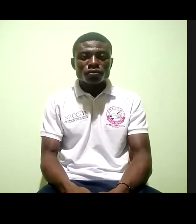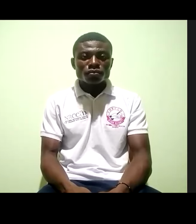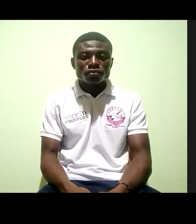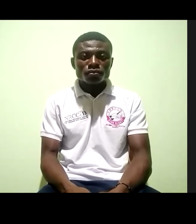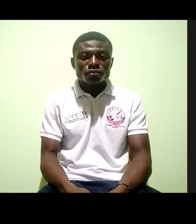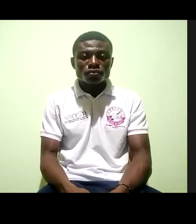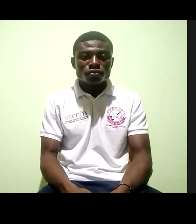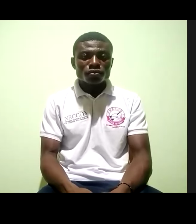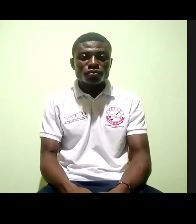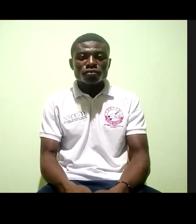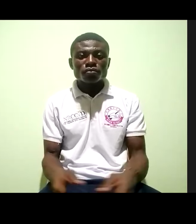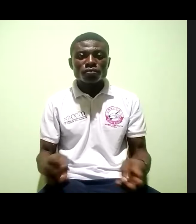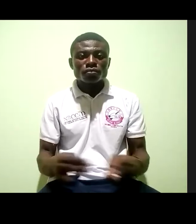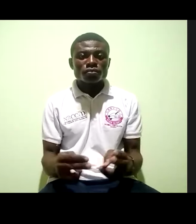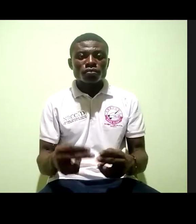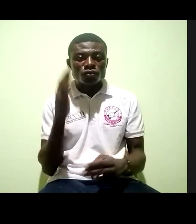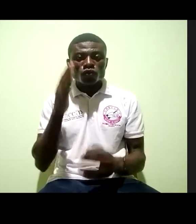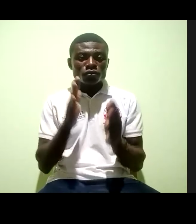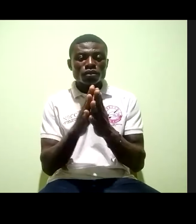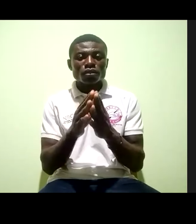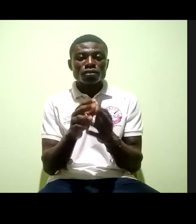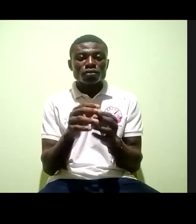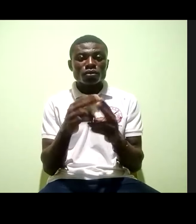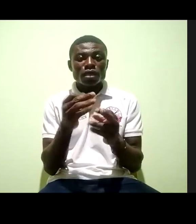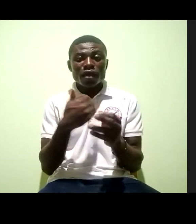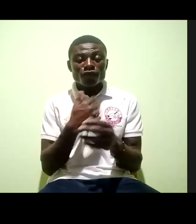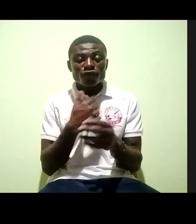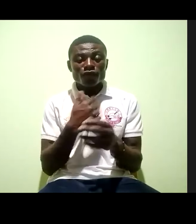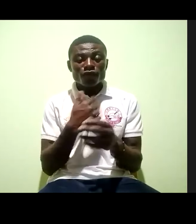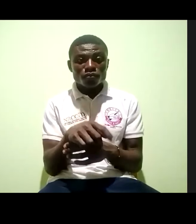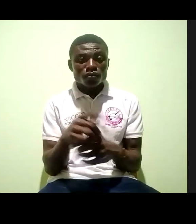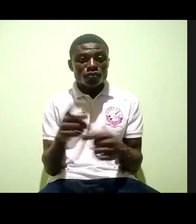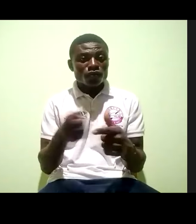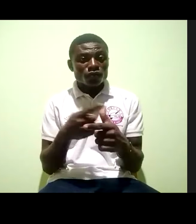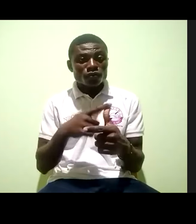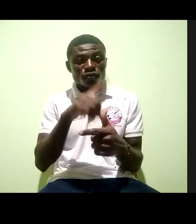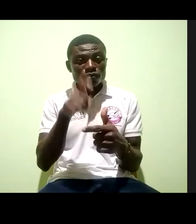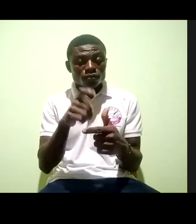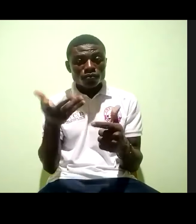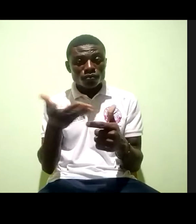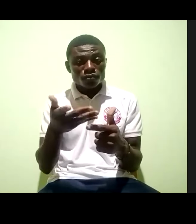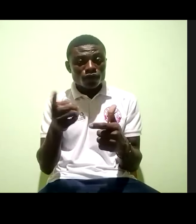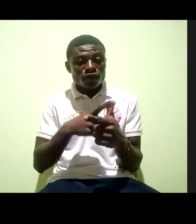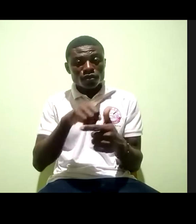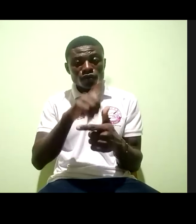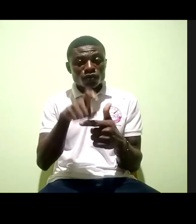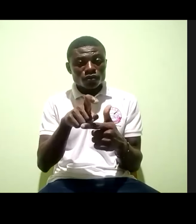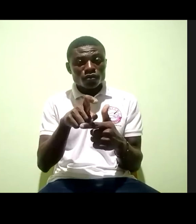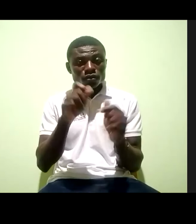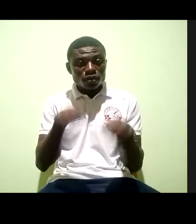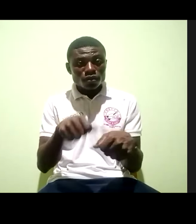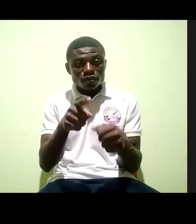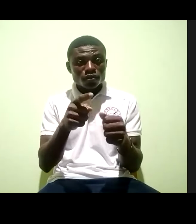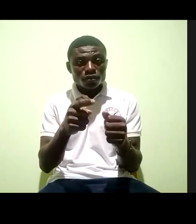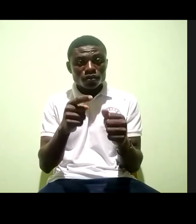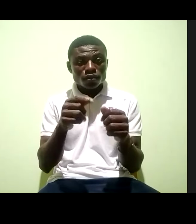Rosalind, you will be asking the questions, or yeah? Yes. Okay. Your first questions here is, can you give us some